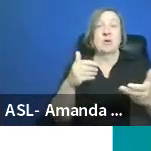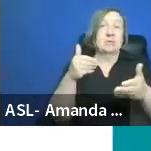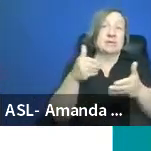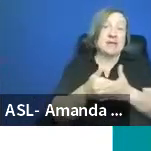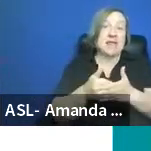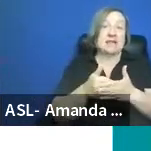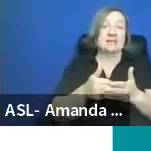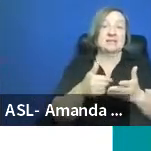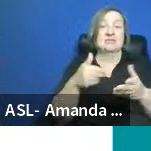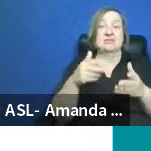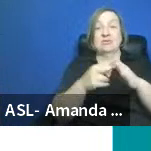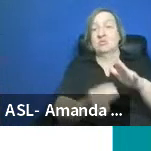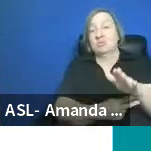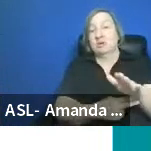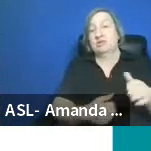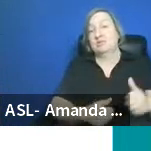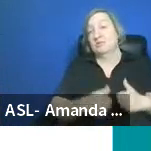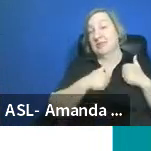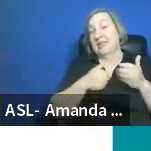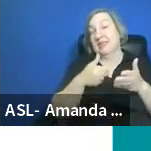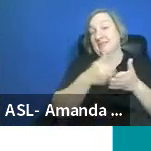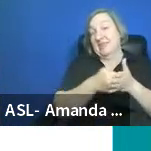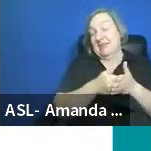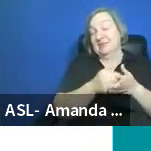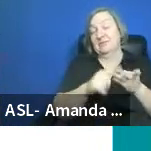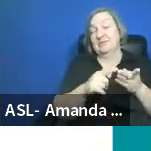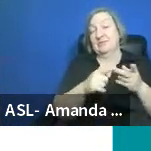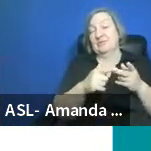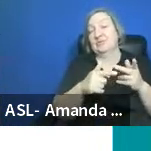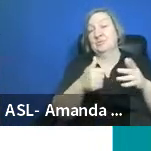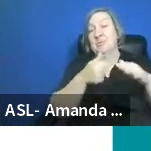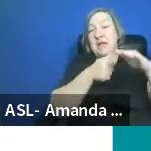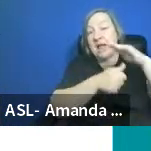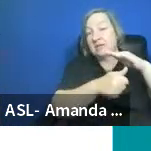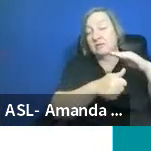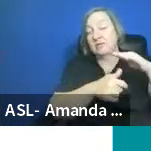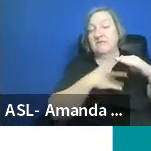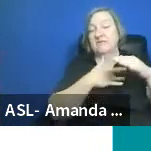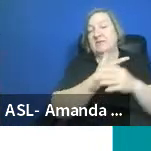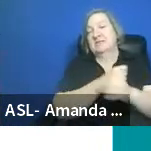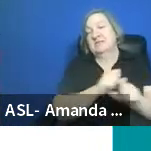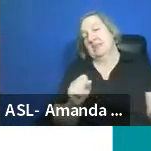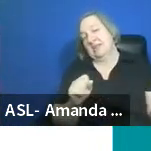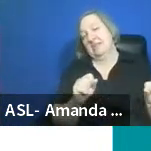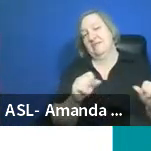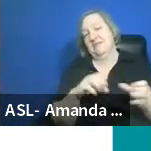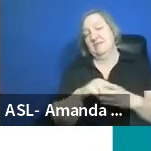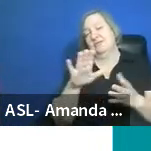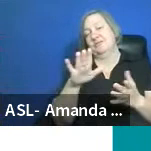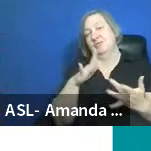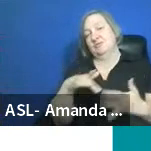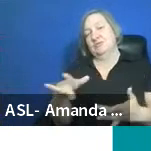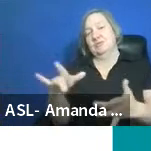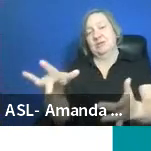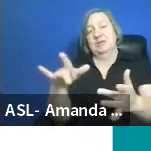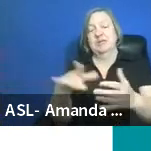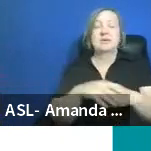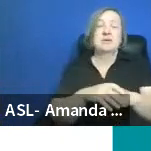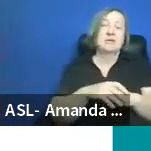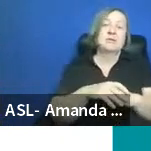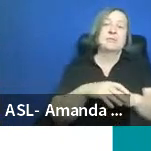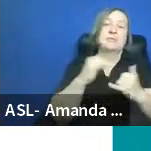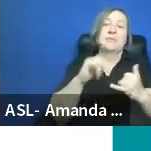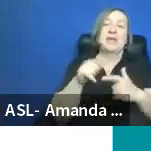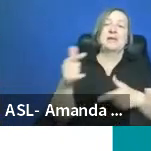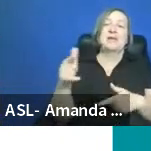live next to it, to be underneath it, the safer it will make you feel as part of your journey. So I'll hand over to Laura at this point, who's